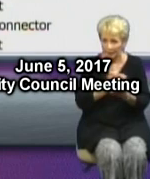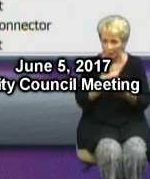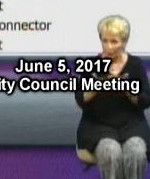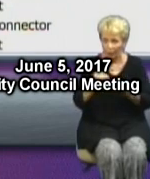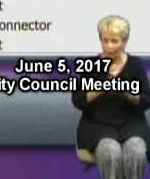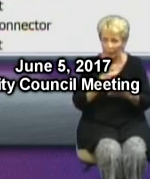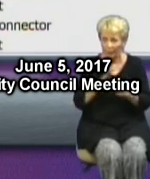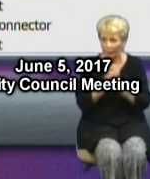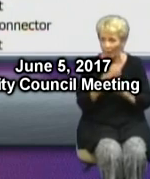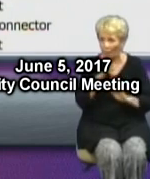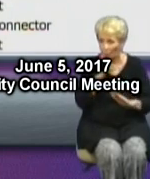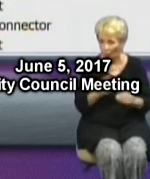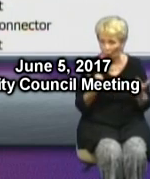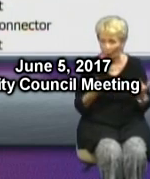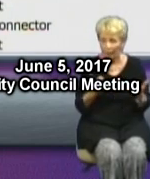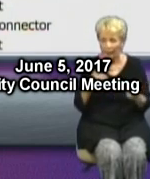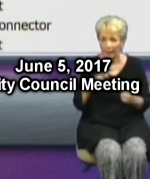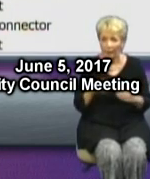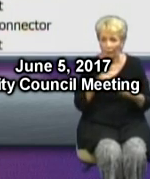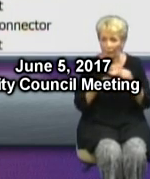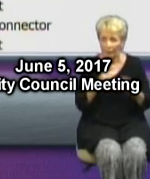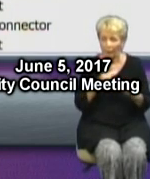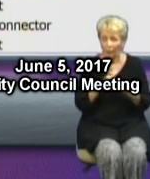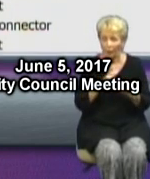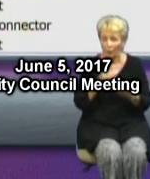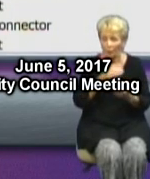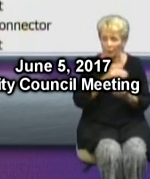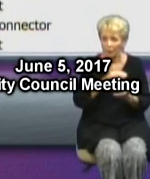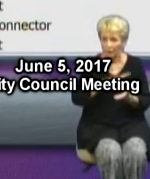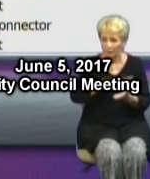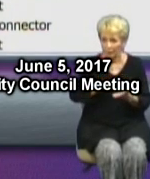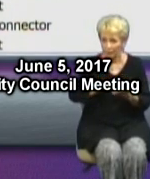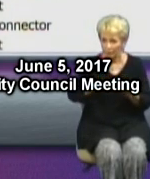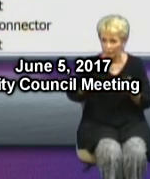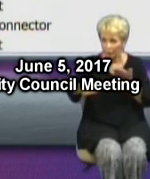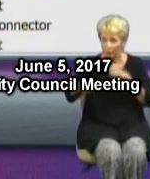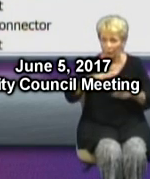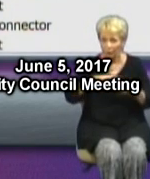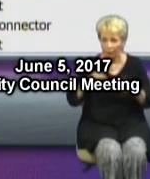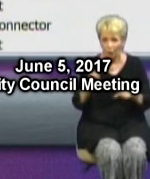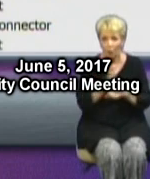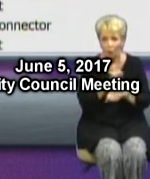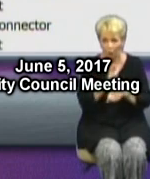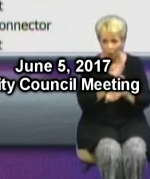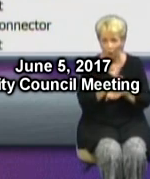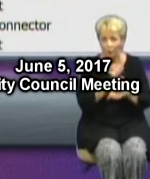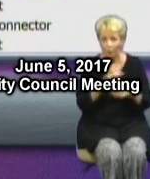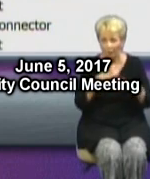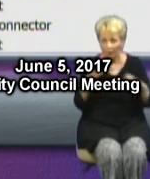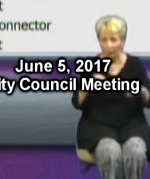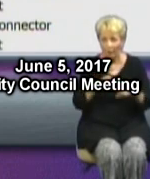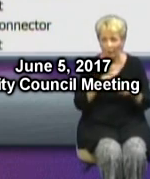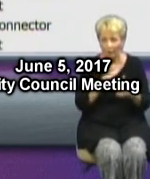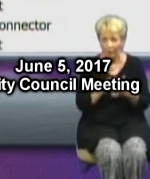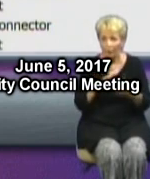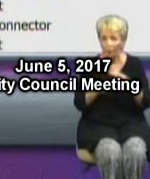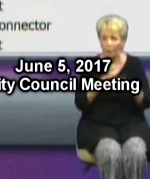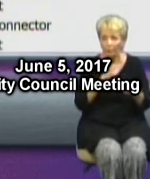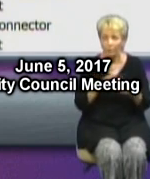we need to fix those surfaces. That is a very used amenity in this community.